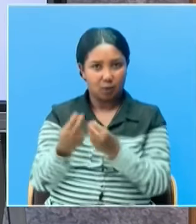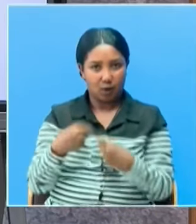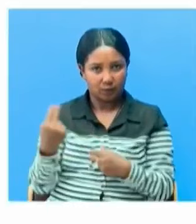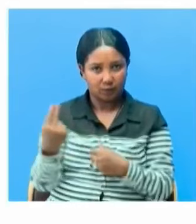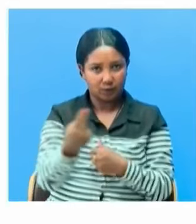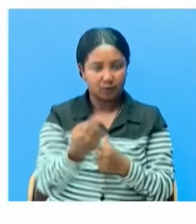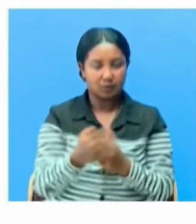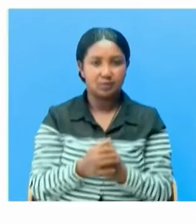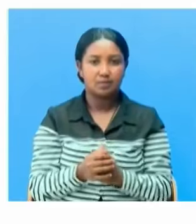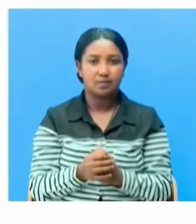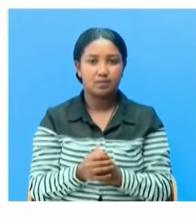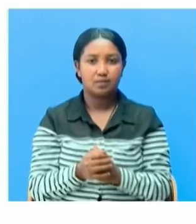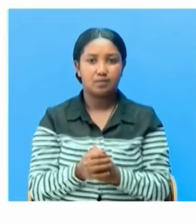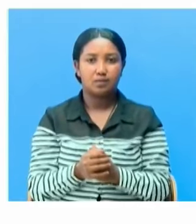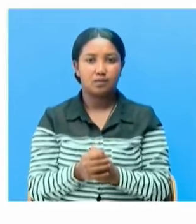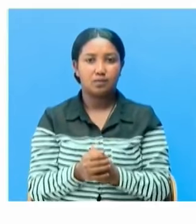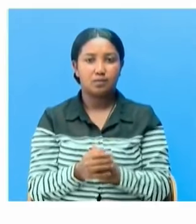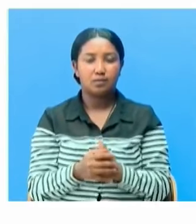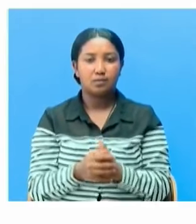use,